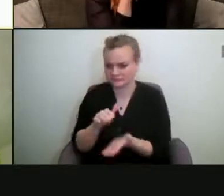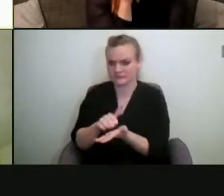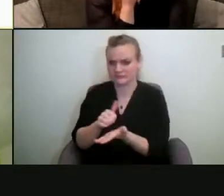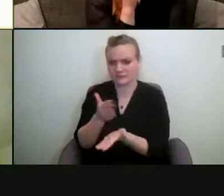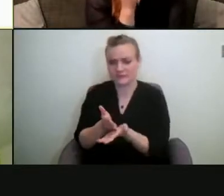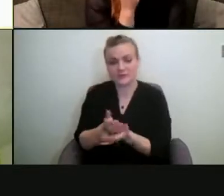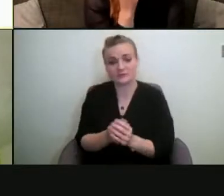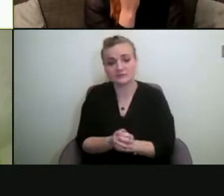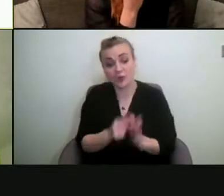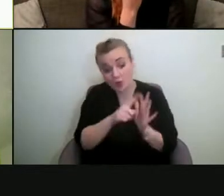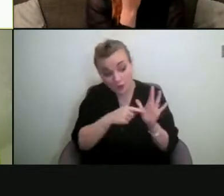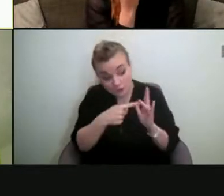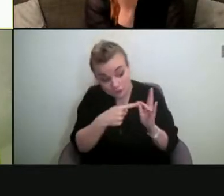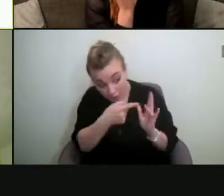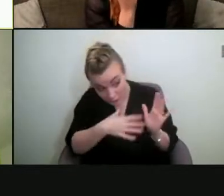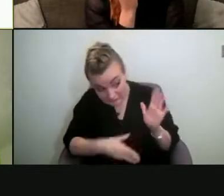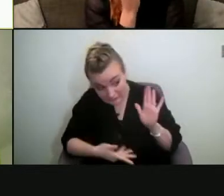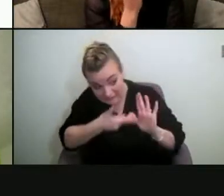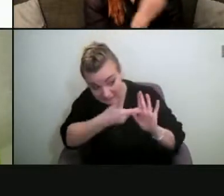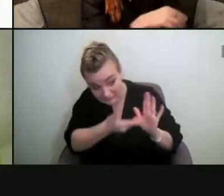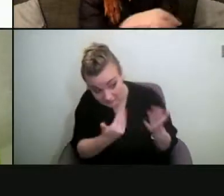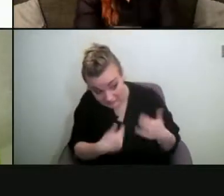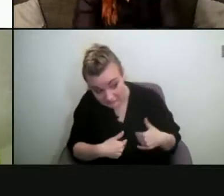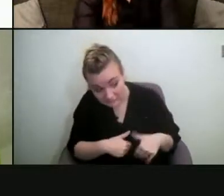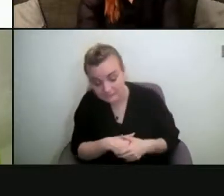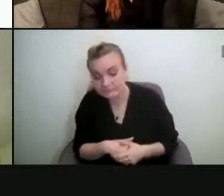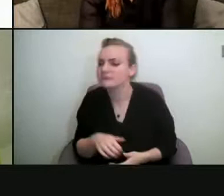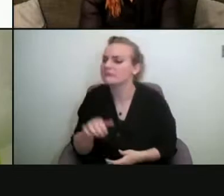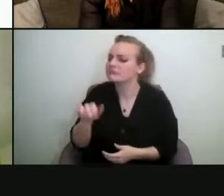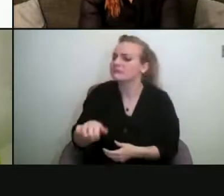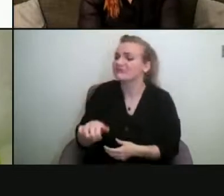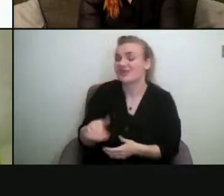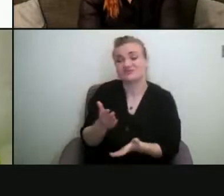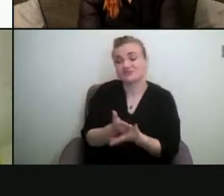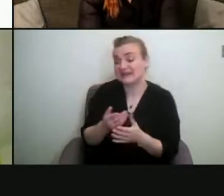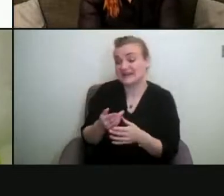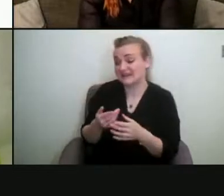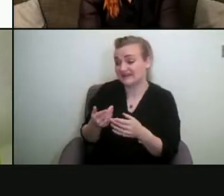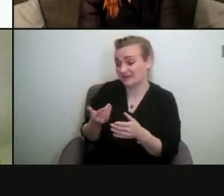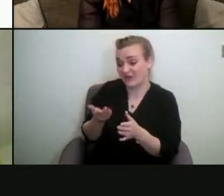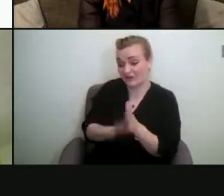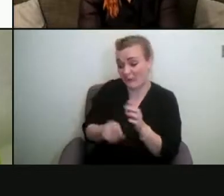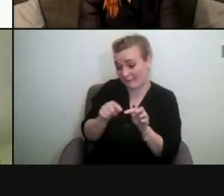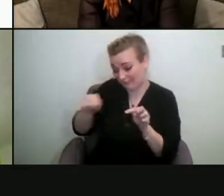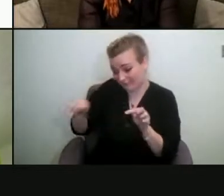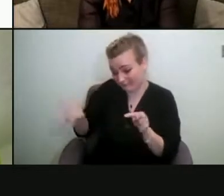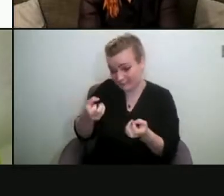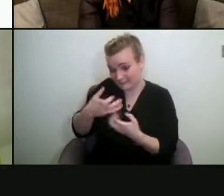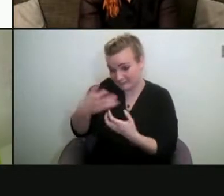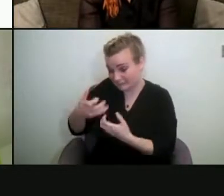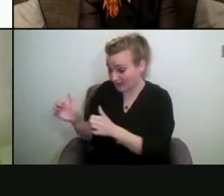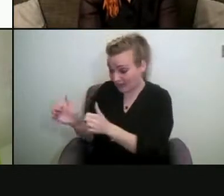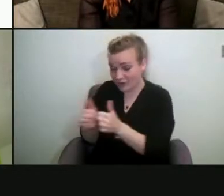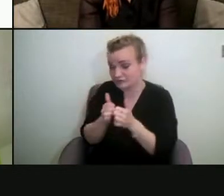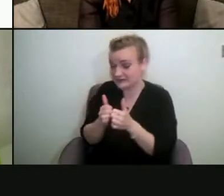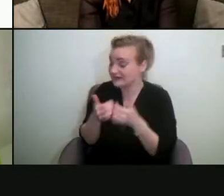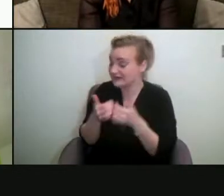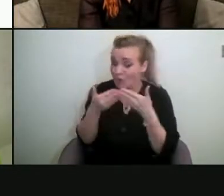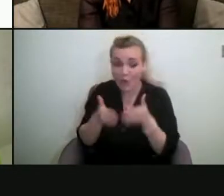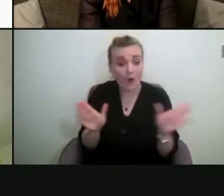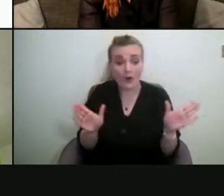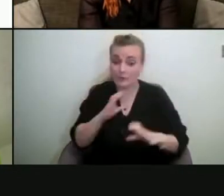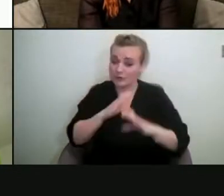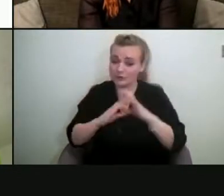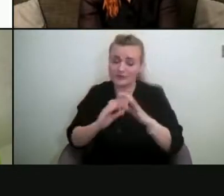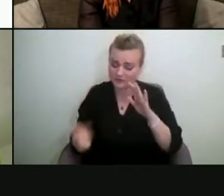Joe? Yeah, so I think following on from everyone's points, I think it's definitely the open communication. I